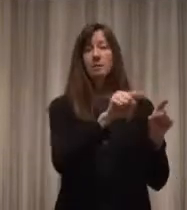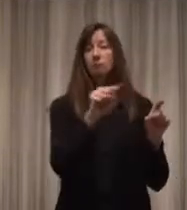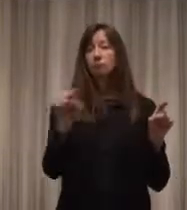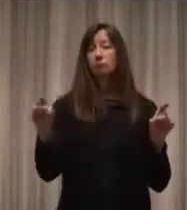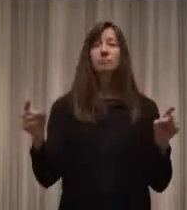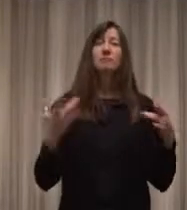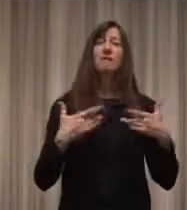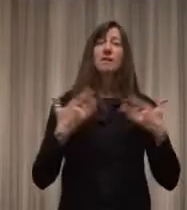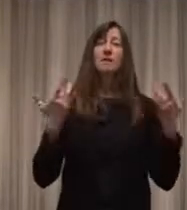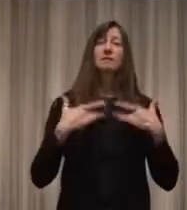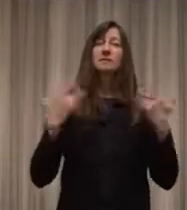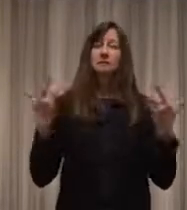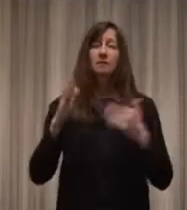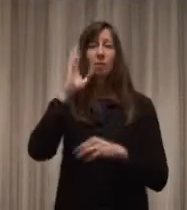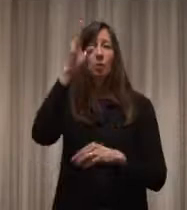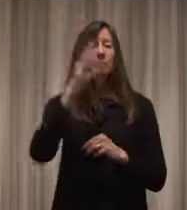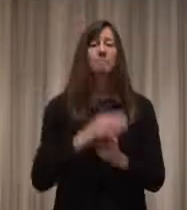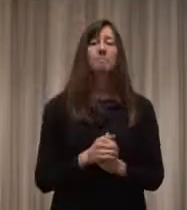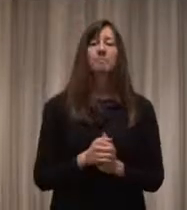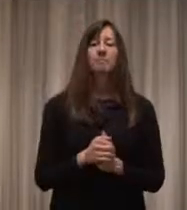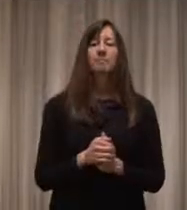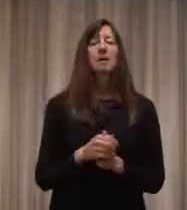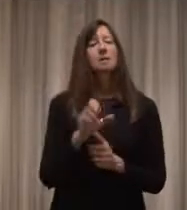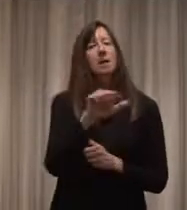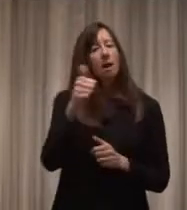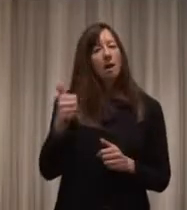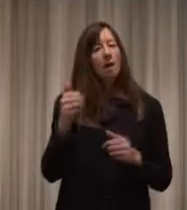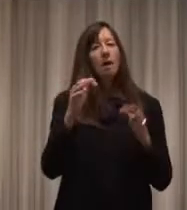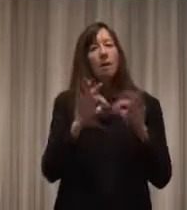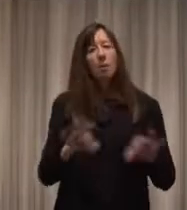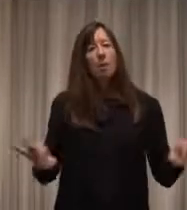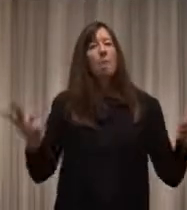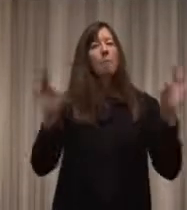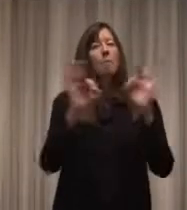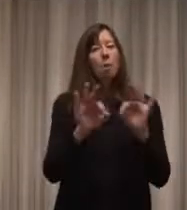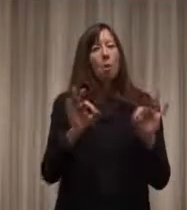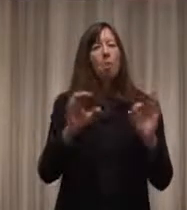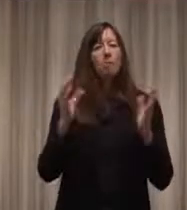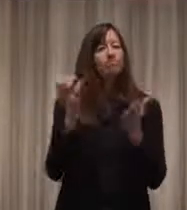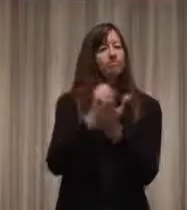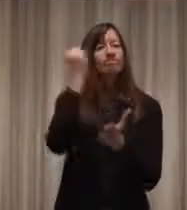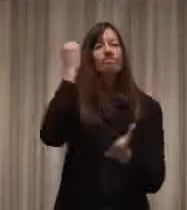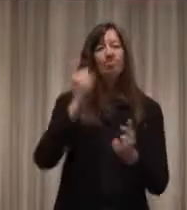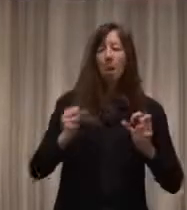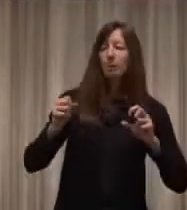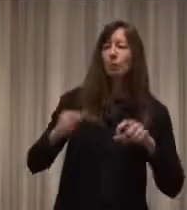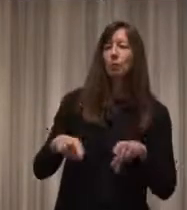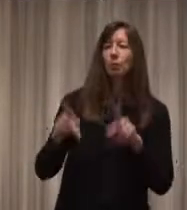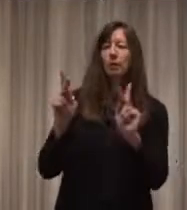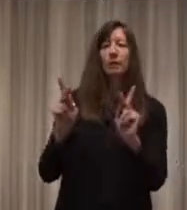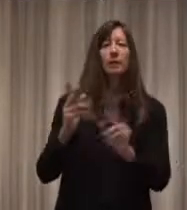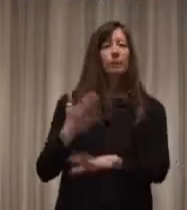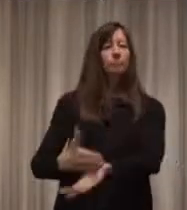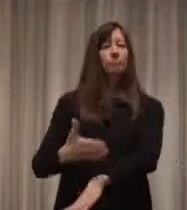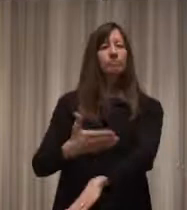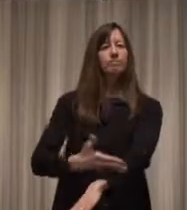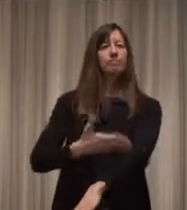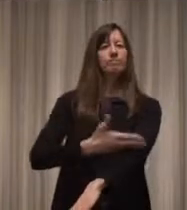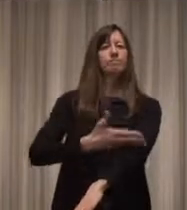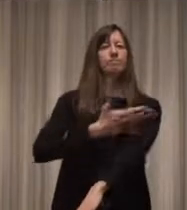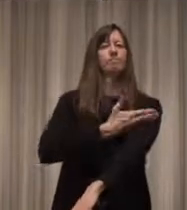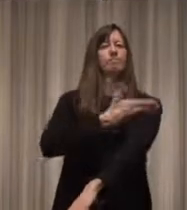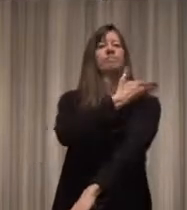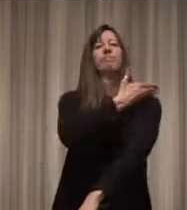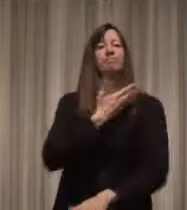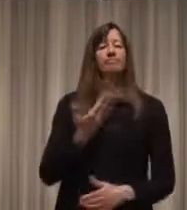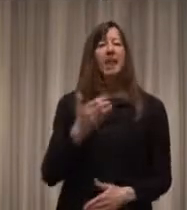Another important opportunity for us to continue to do everything we can to get better each and every day across a whole bunch of